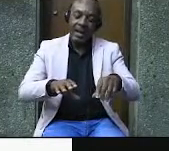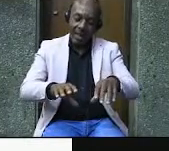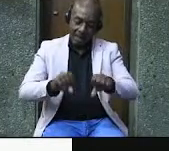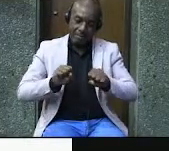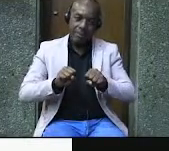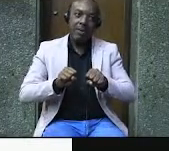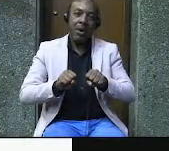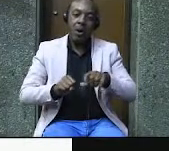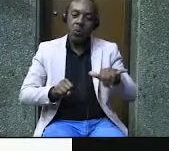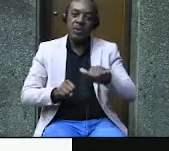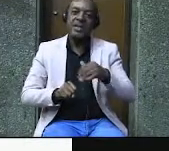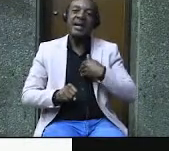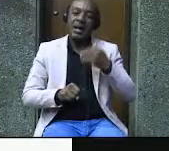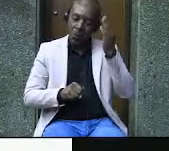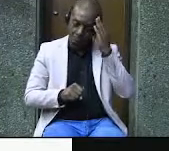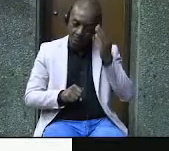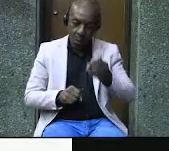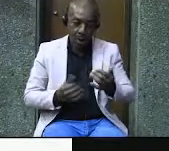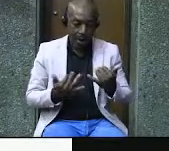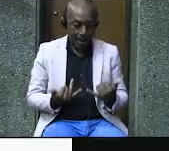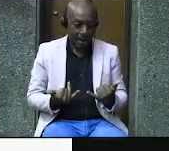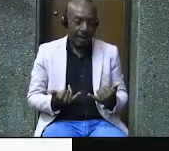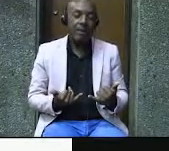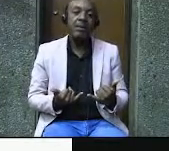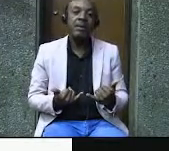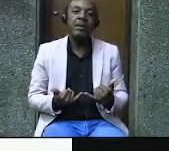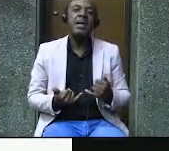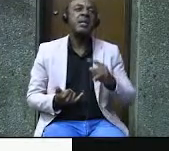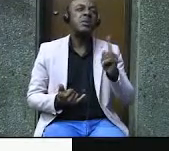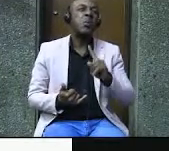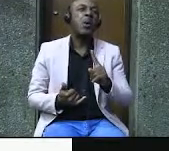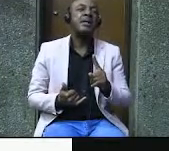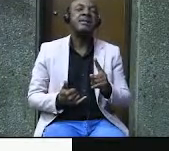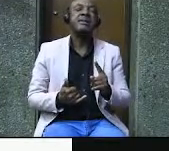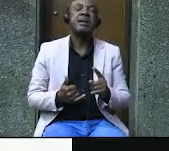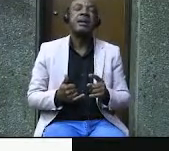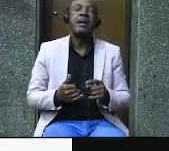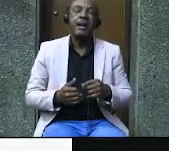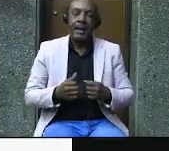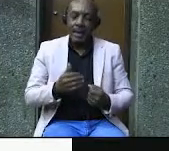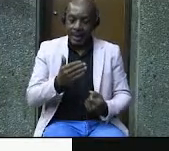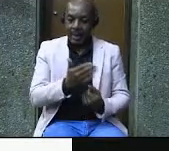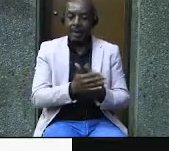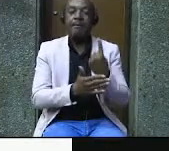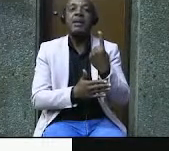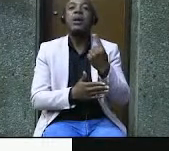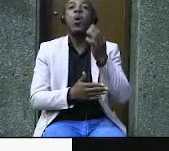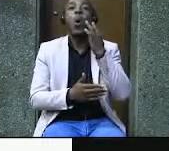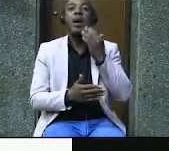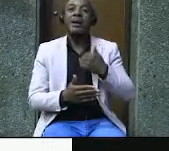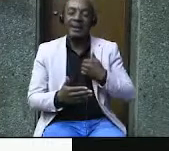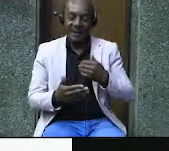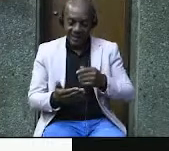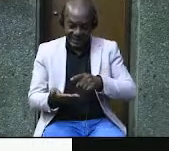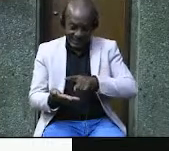is one that happens in terms of the Land Reform Labor Tenants Act.